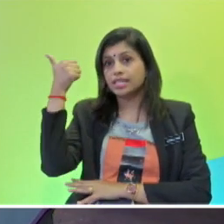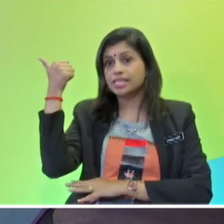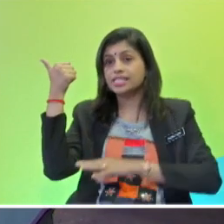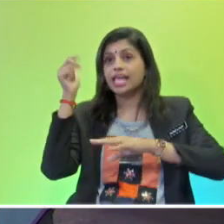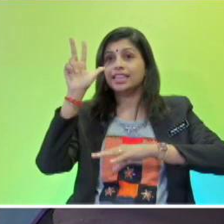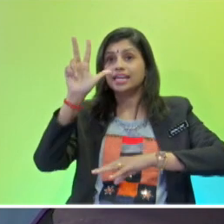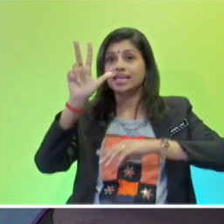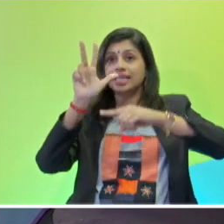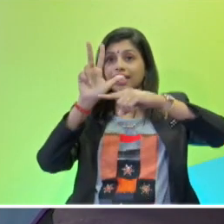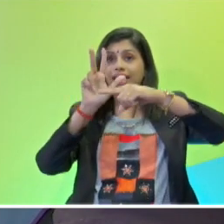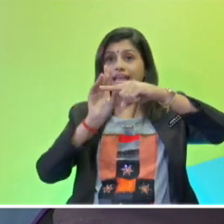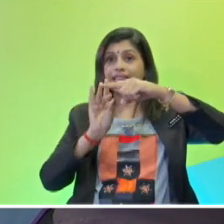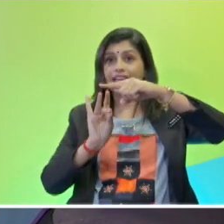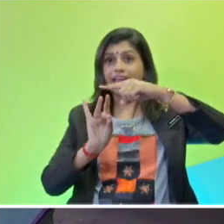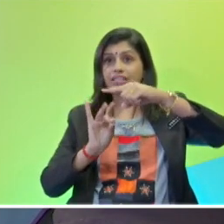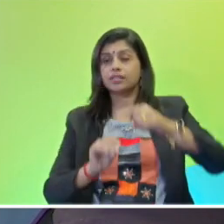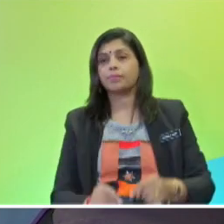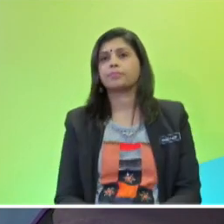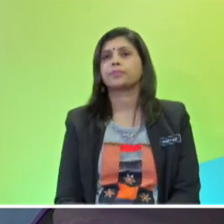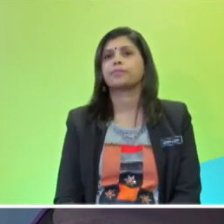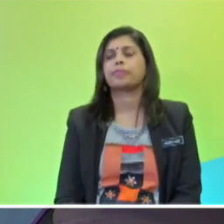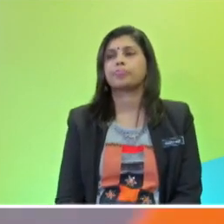just shade here. 1,